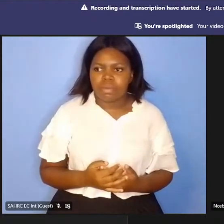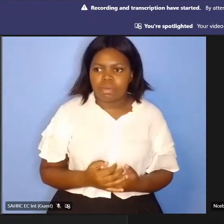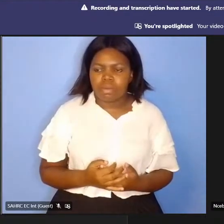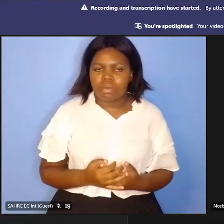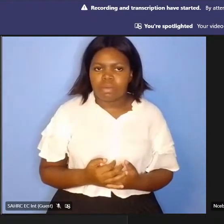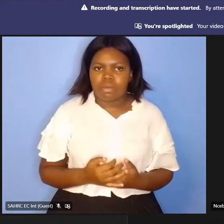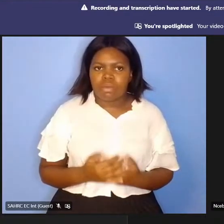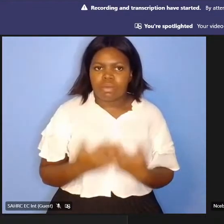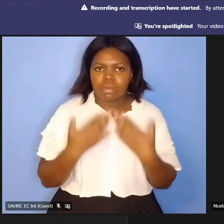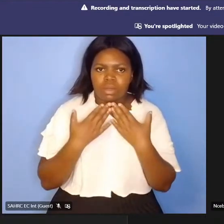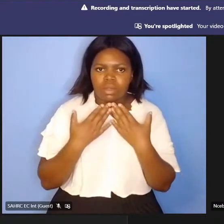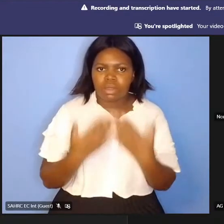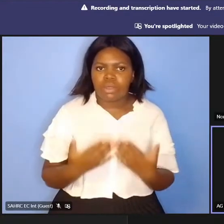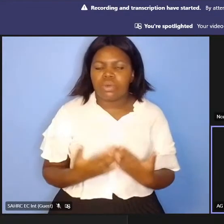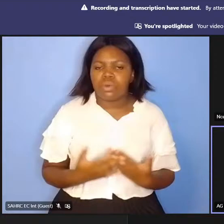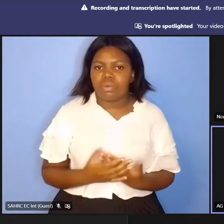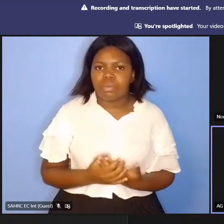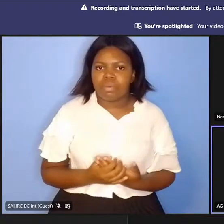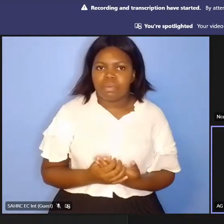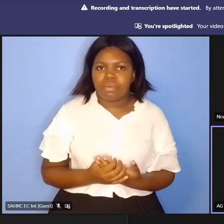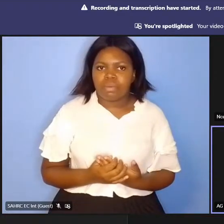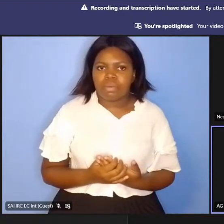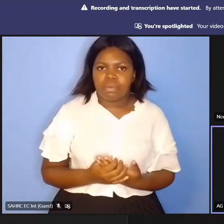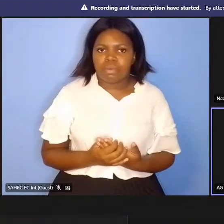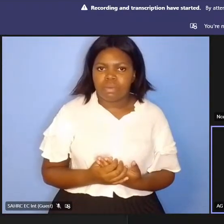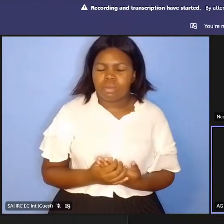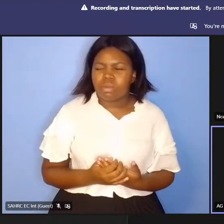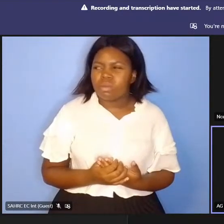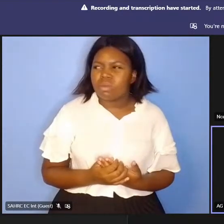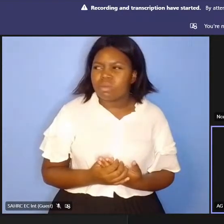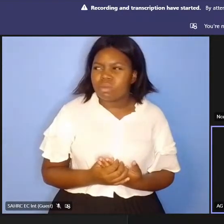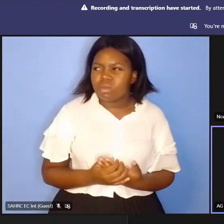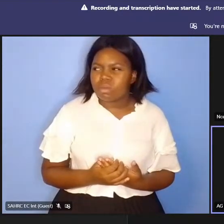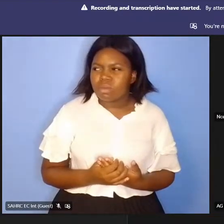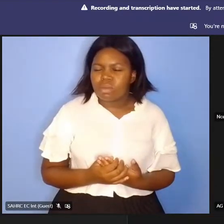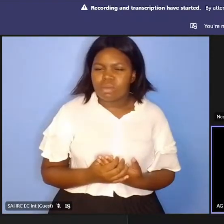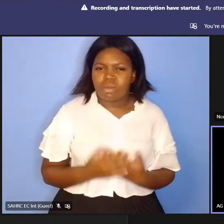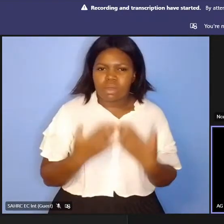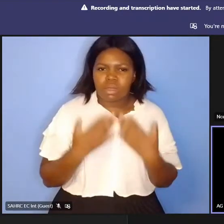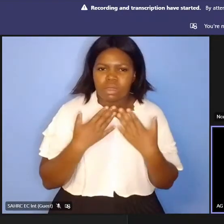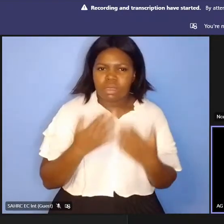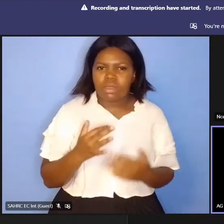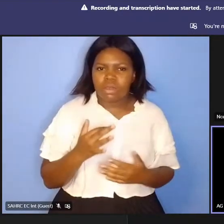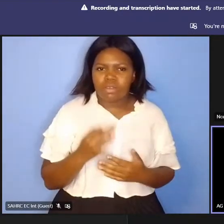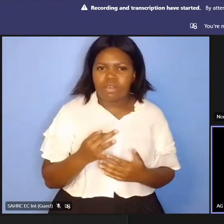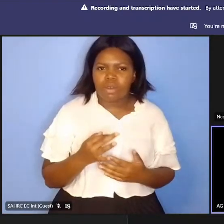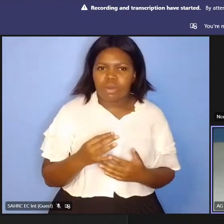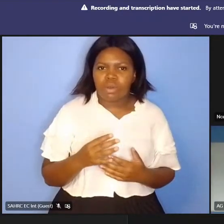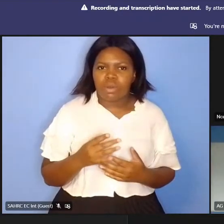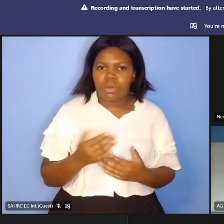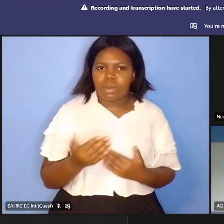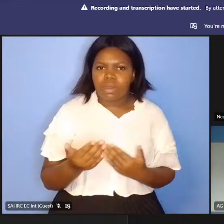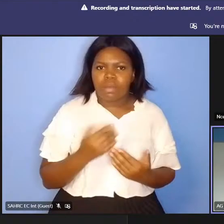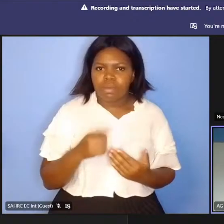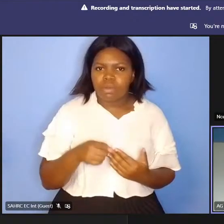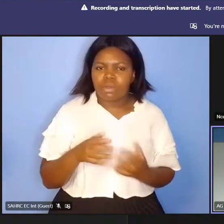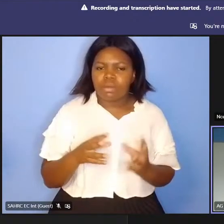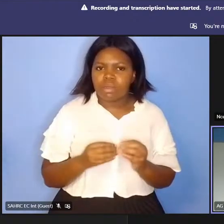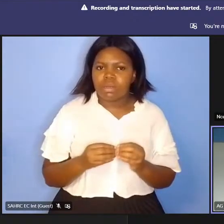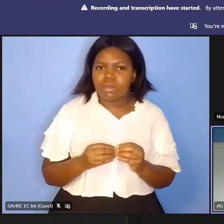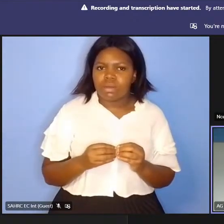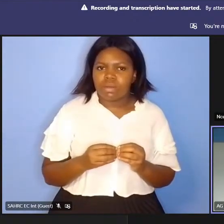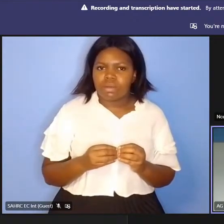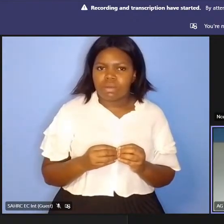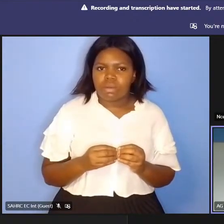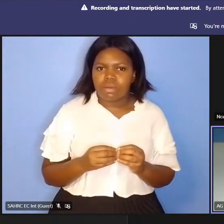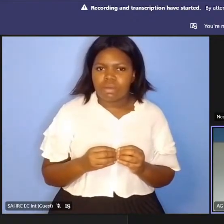Thank you very much, Mr. Mrebo, and thank you for participating. I